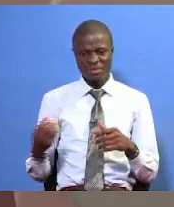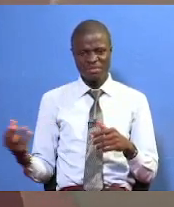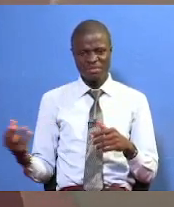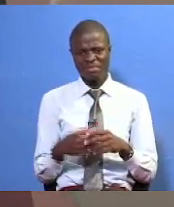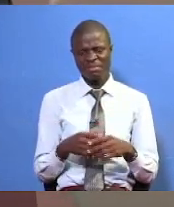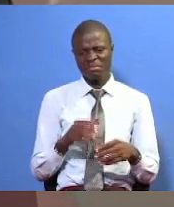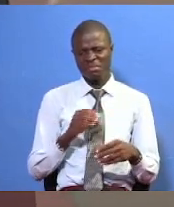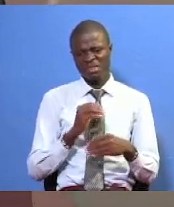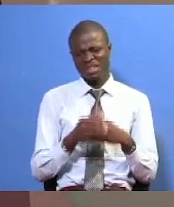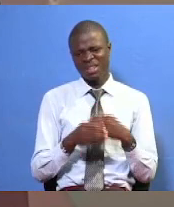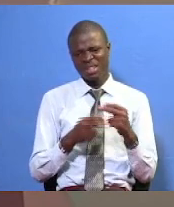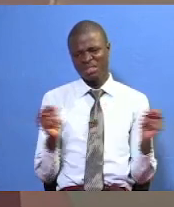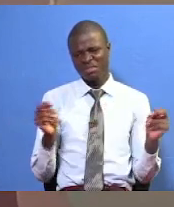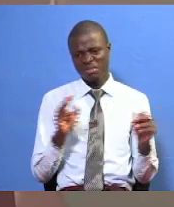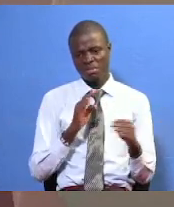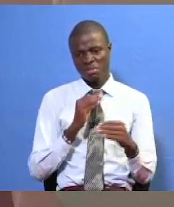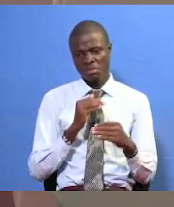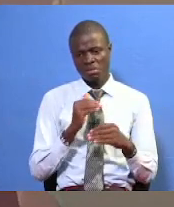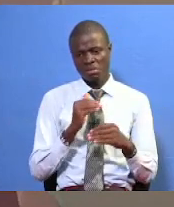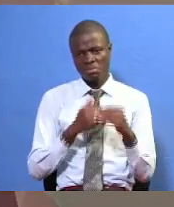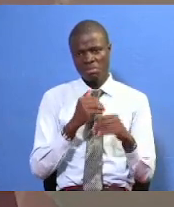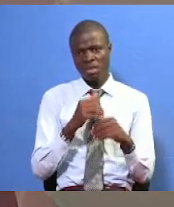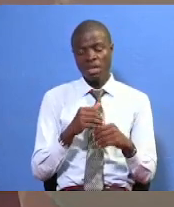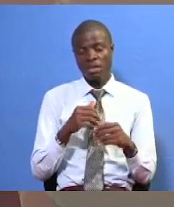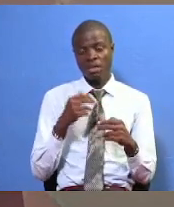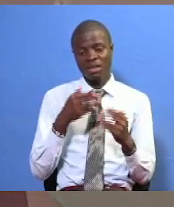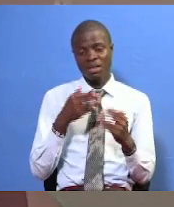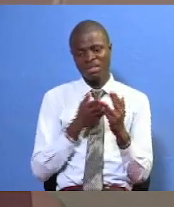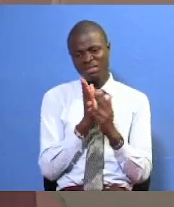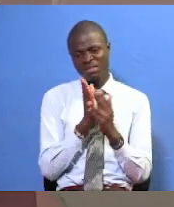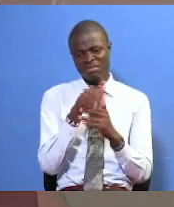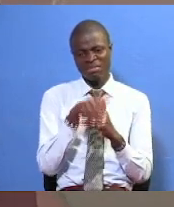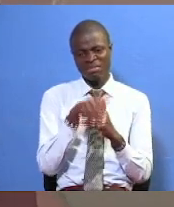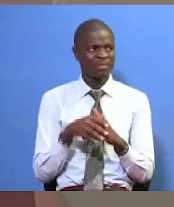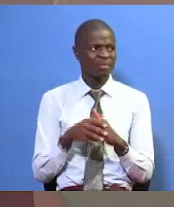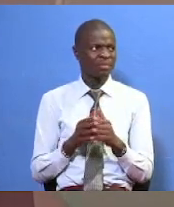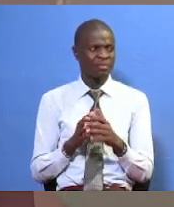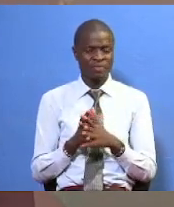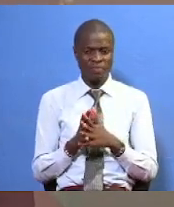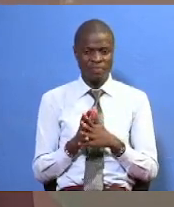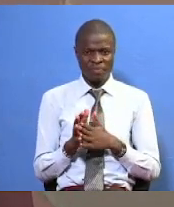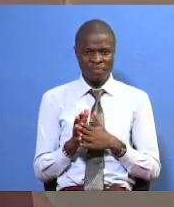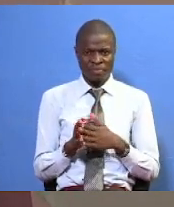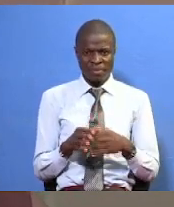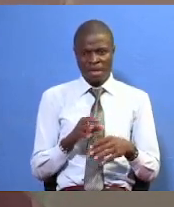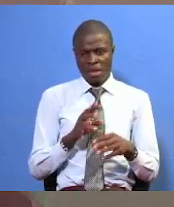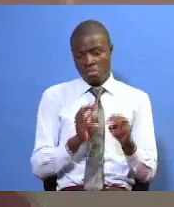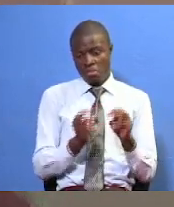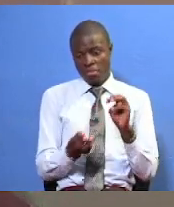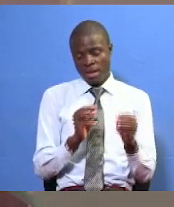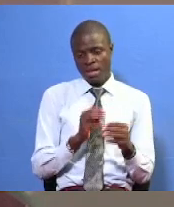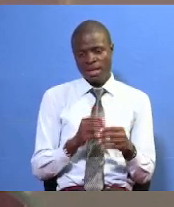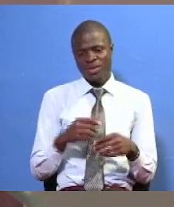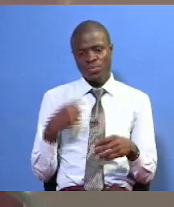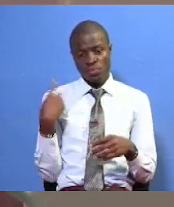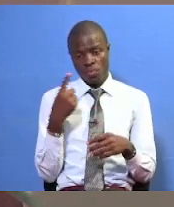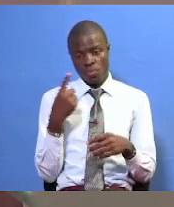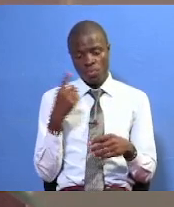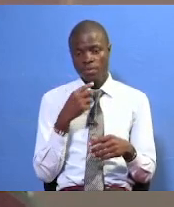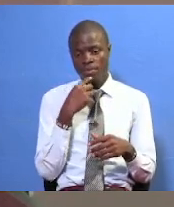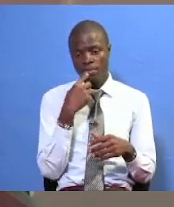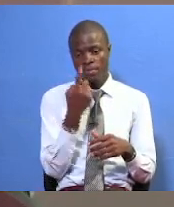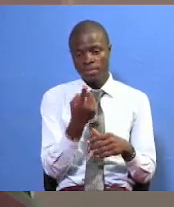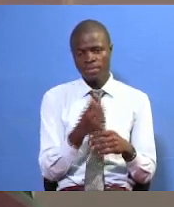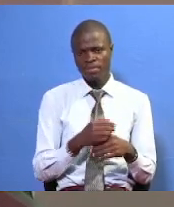In following your dream, remember what the great former Arsenal manager Arsene Wenger once said, that